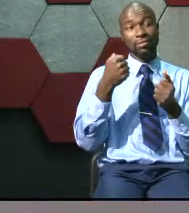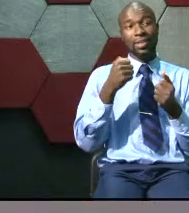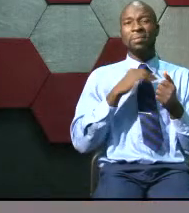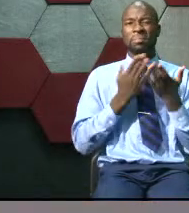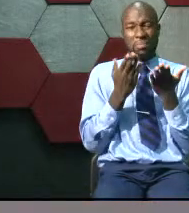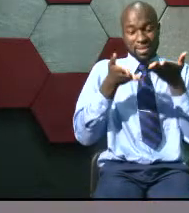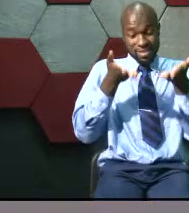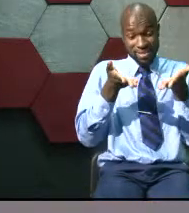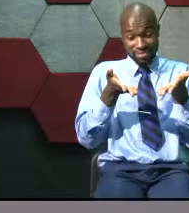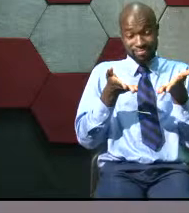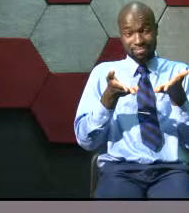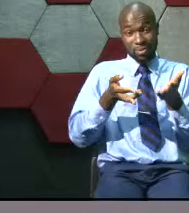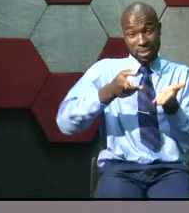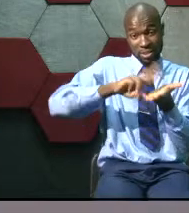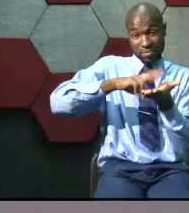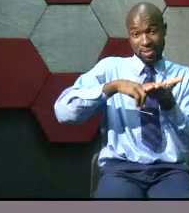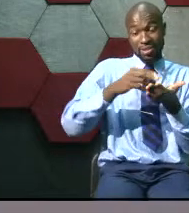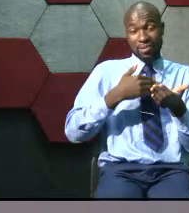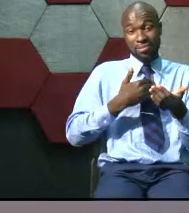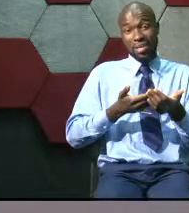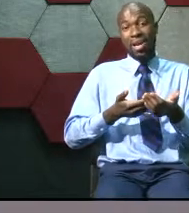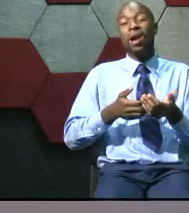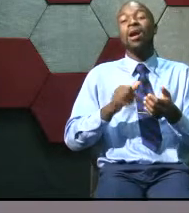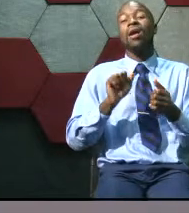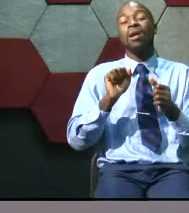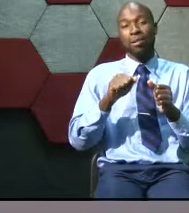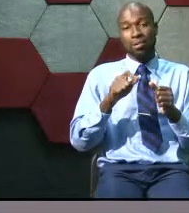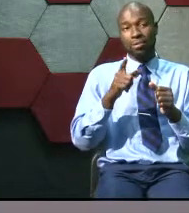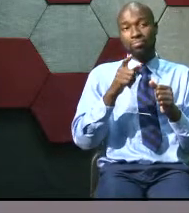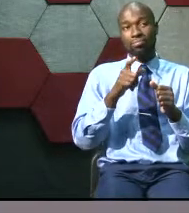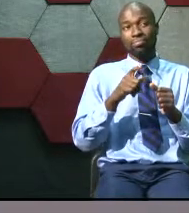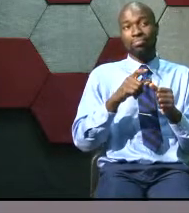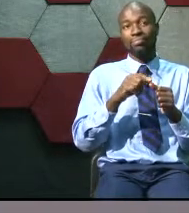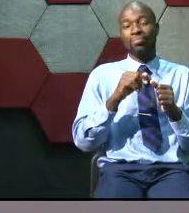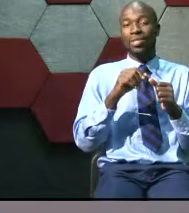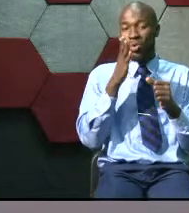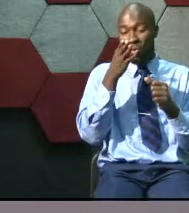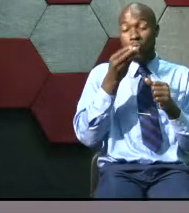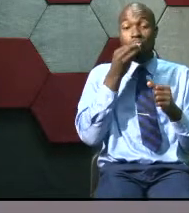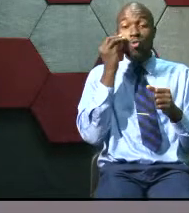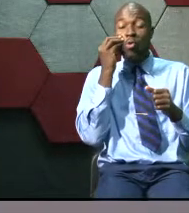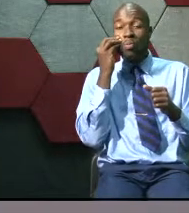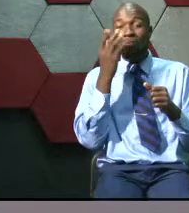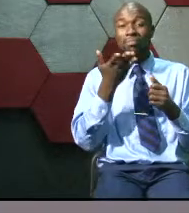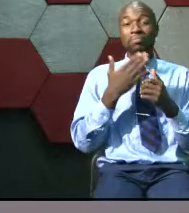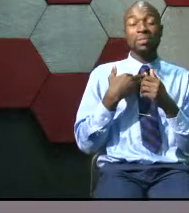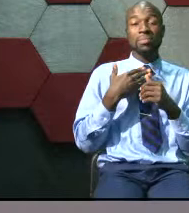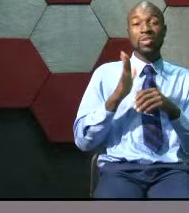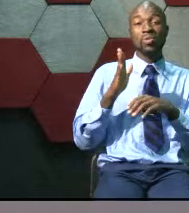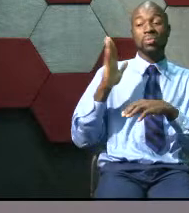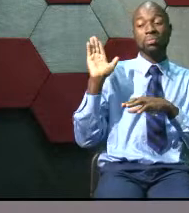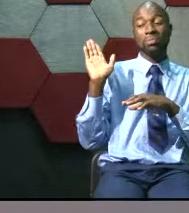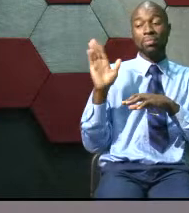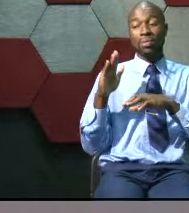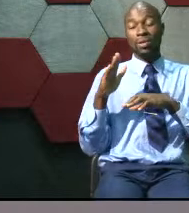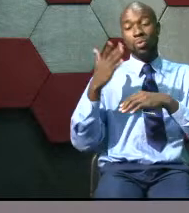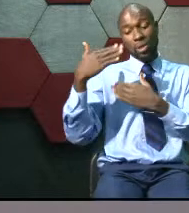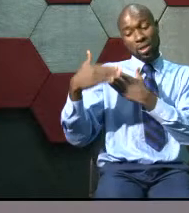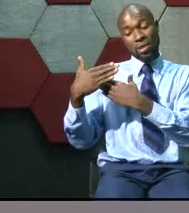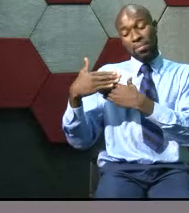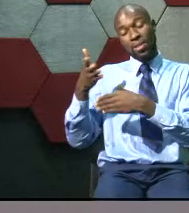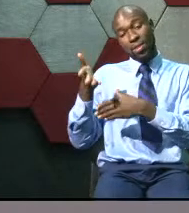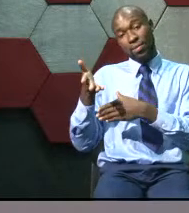Maybe just over here as well. Just a, boom. Yes. Right, if you're at home, fist bump somebody. If you're alone, fist bump yourself.